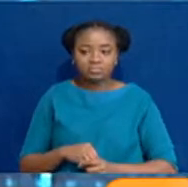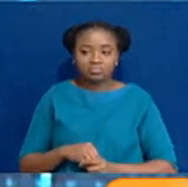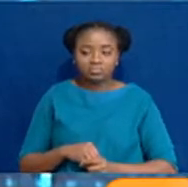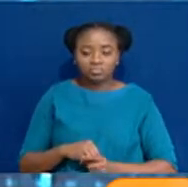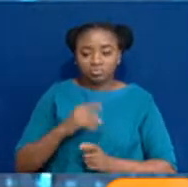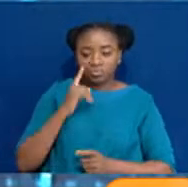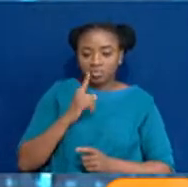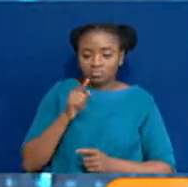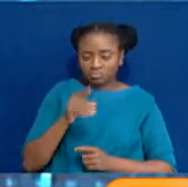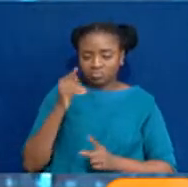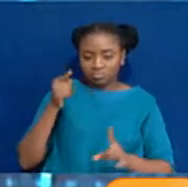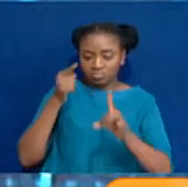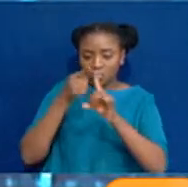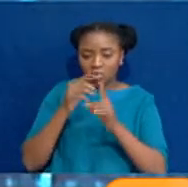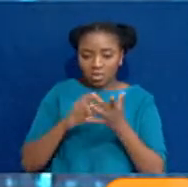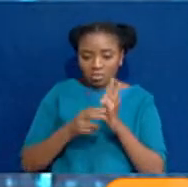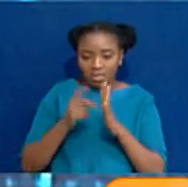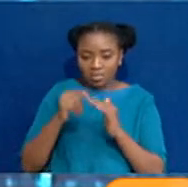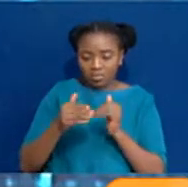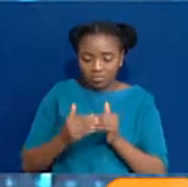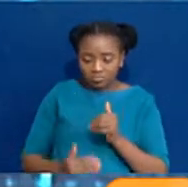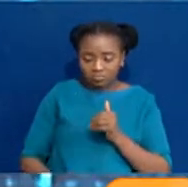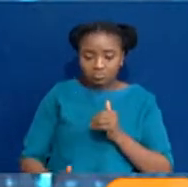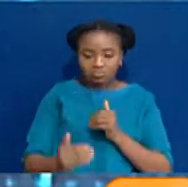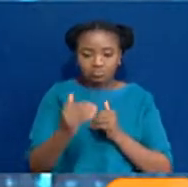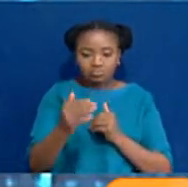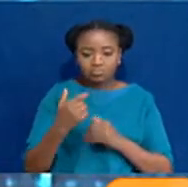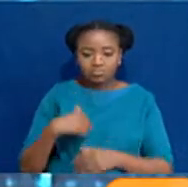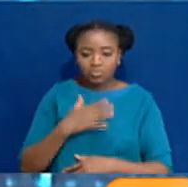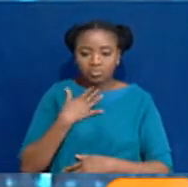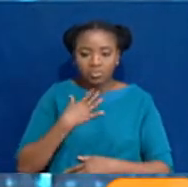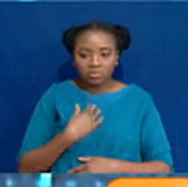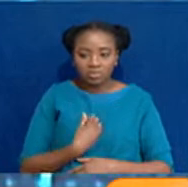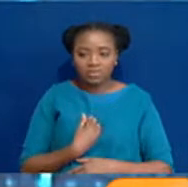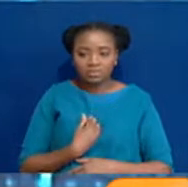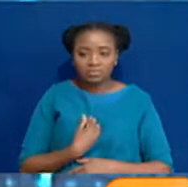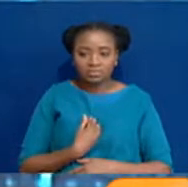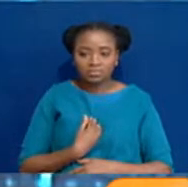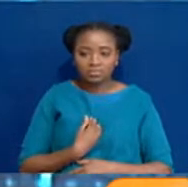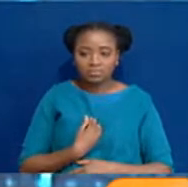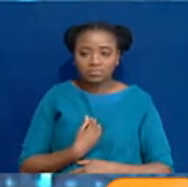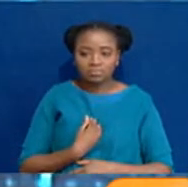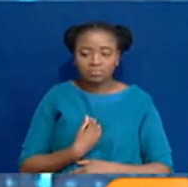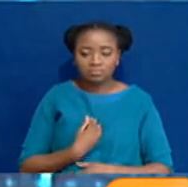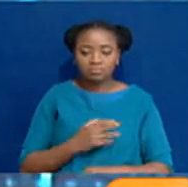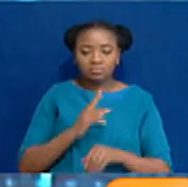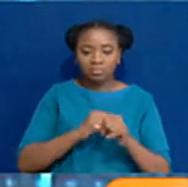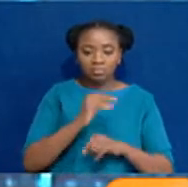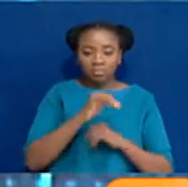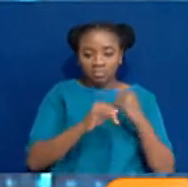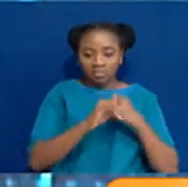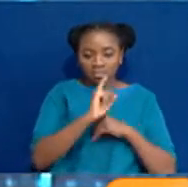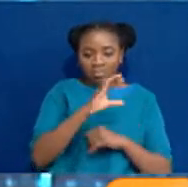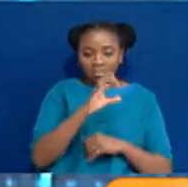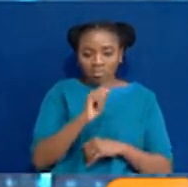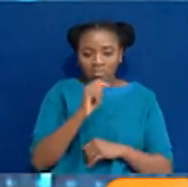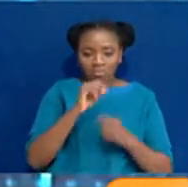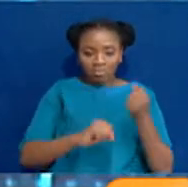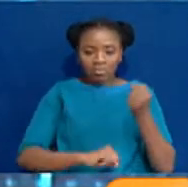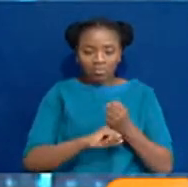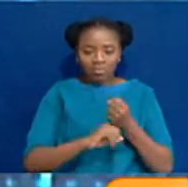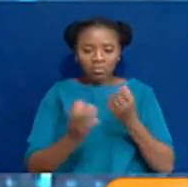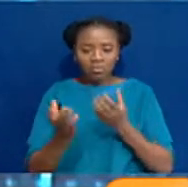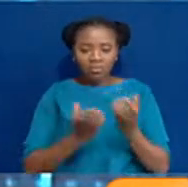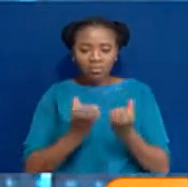direction that we are going, that moving forward, we want to leverage on ICT for purposes of e-commerce. It does not make sense anymore for the buyer